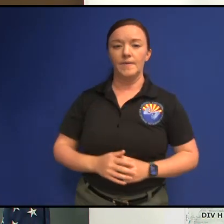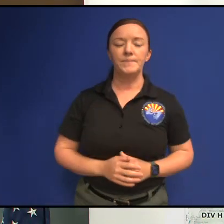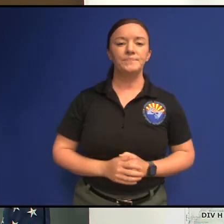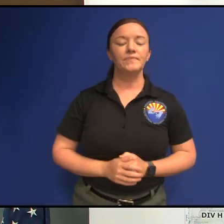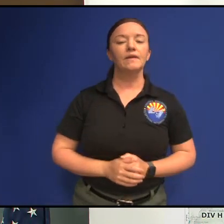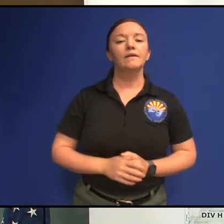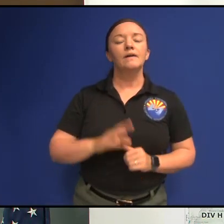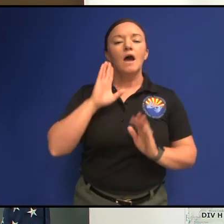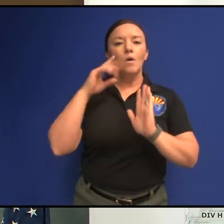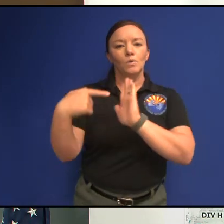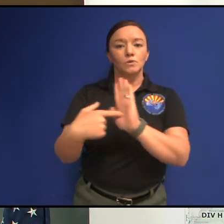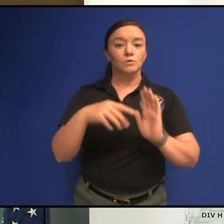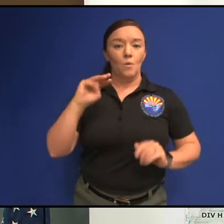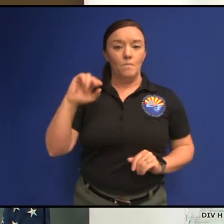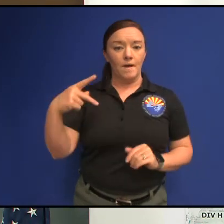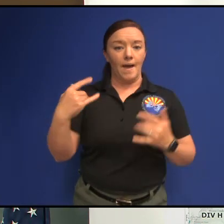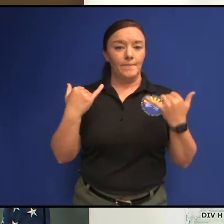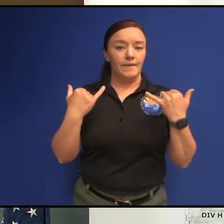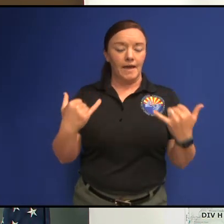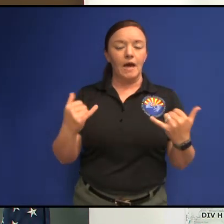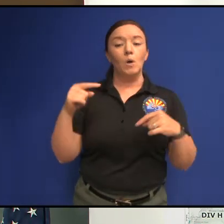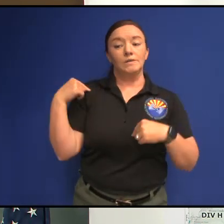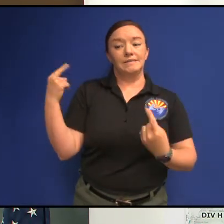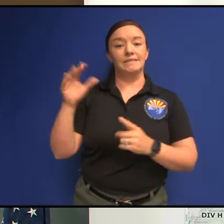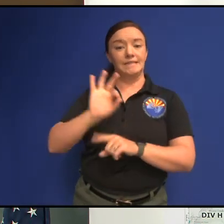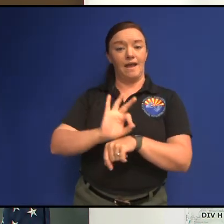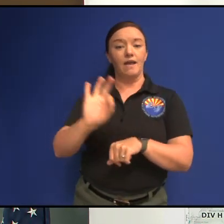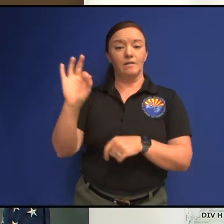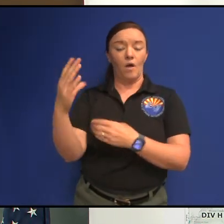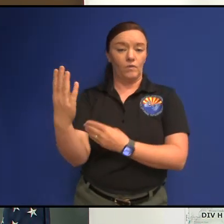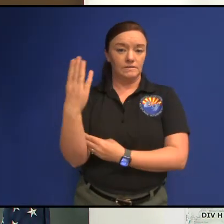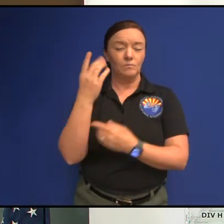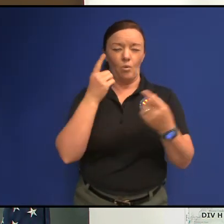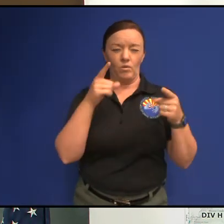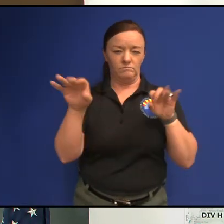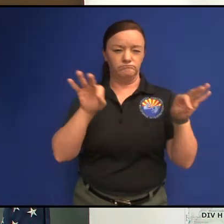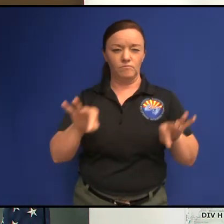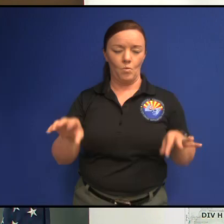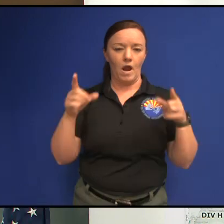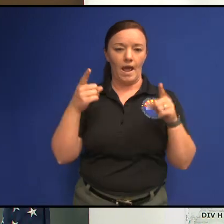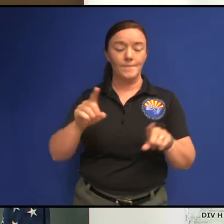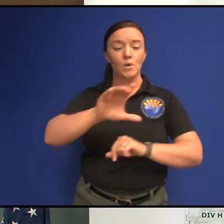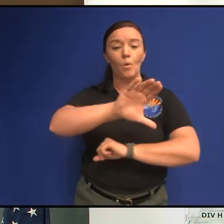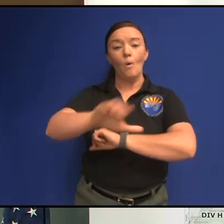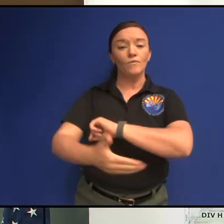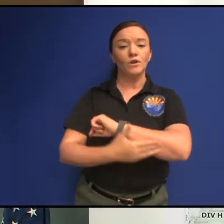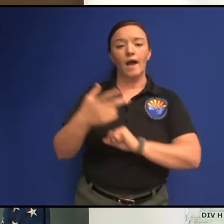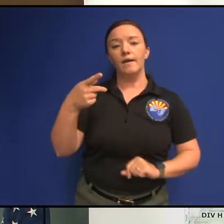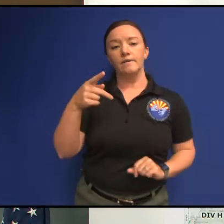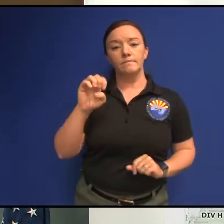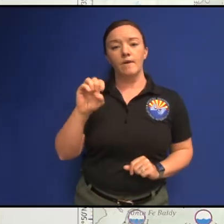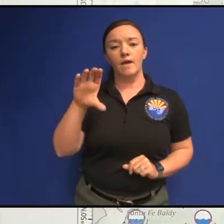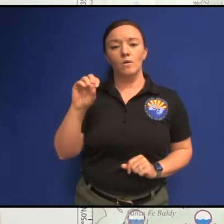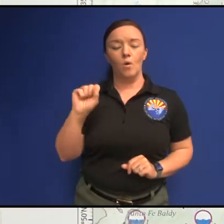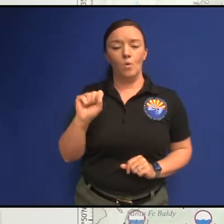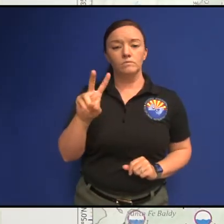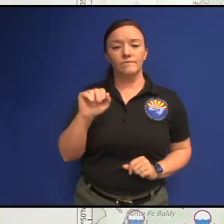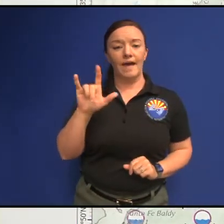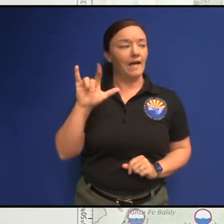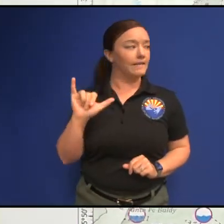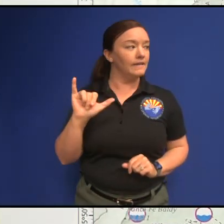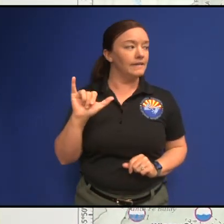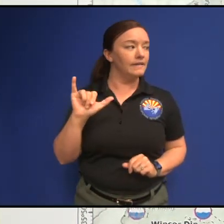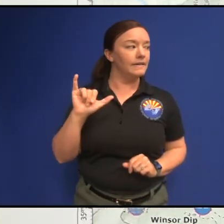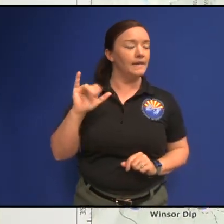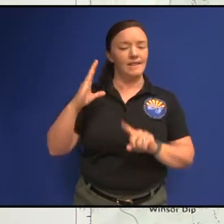the map, and I'm going to show you what's happened since 9 o'clock this morning. All night long, here in the Pecos Valley, this is the crest of the